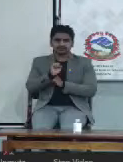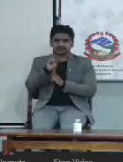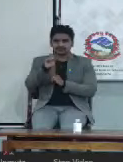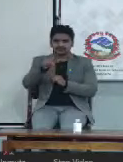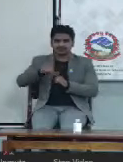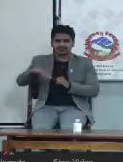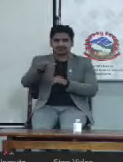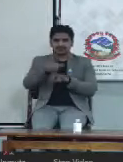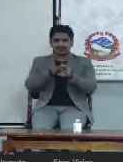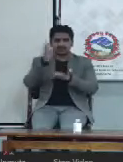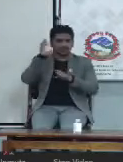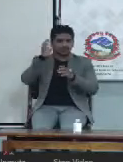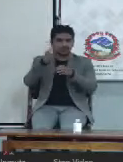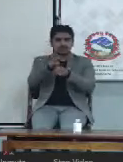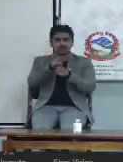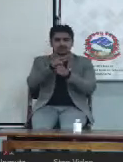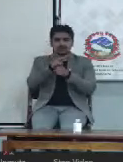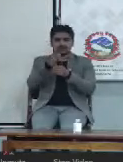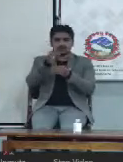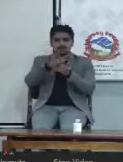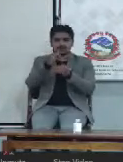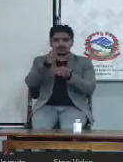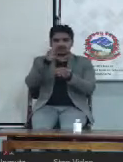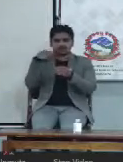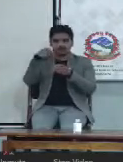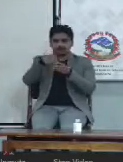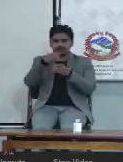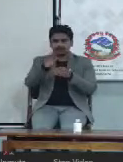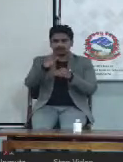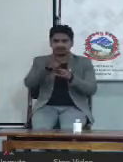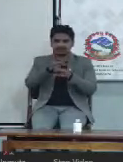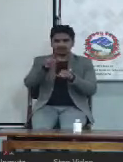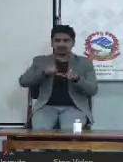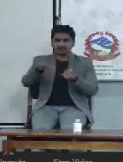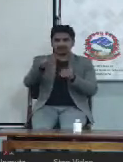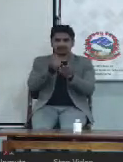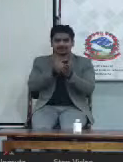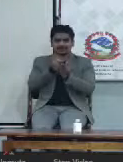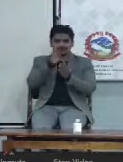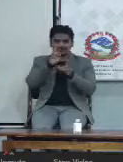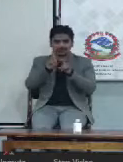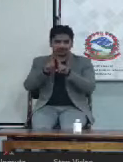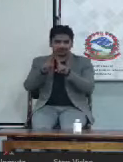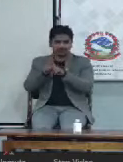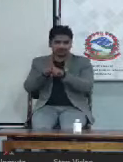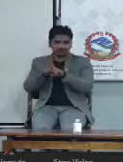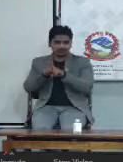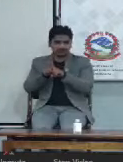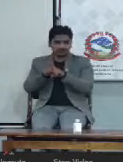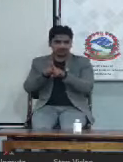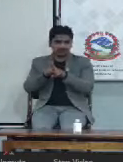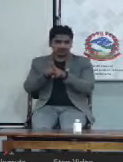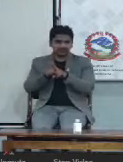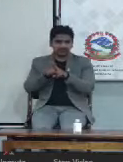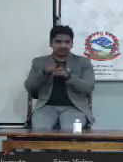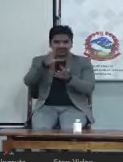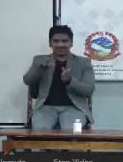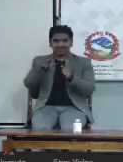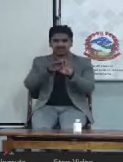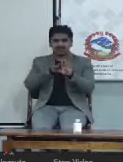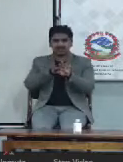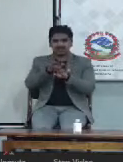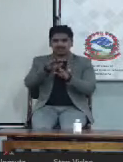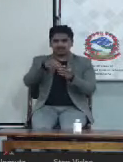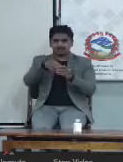But especially since this is a Himalayan mountaineering districts, so it is very challenging